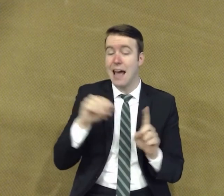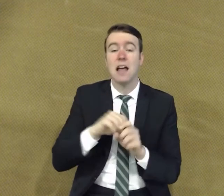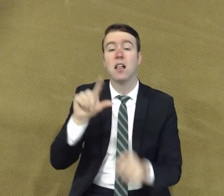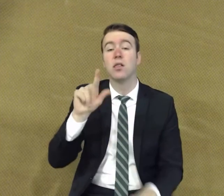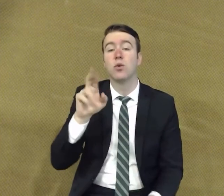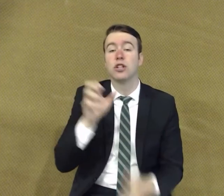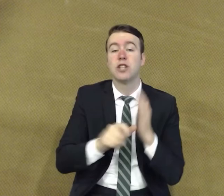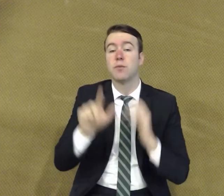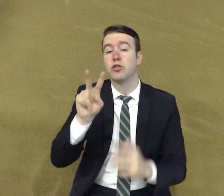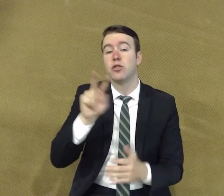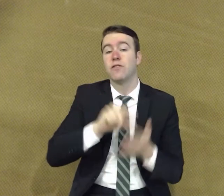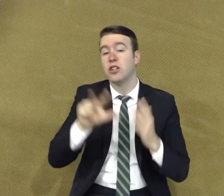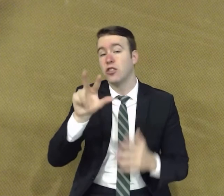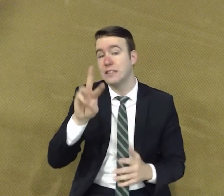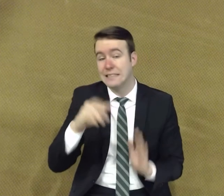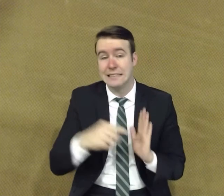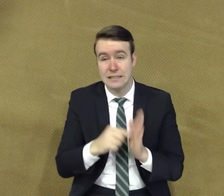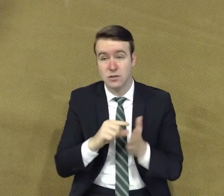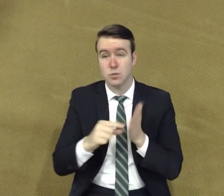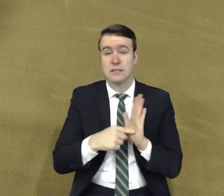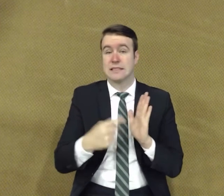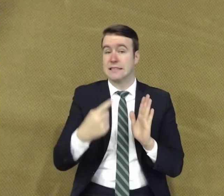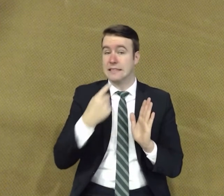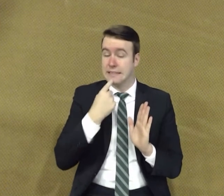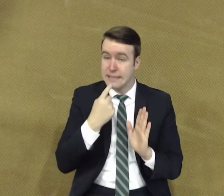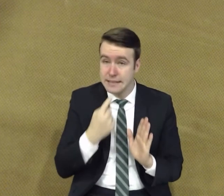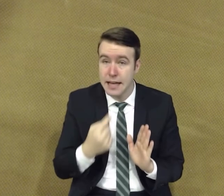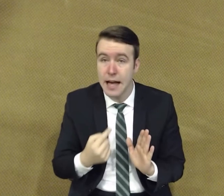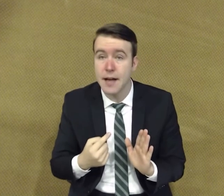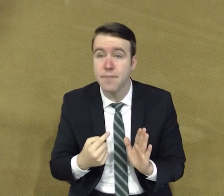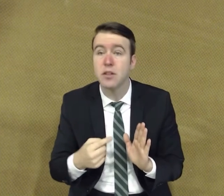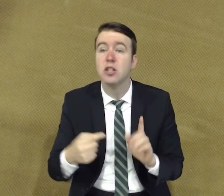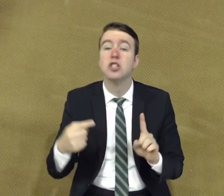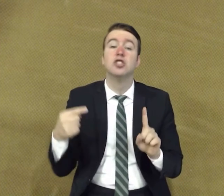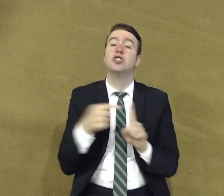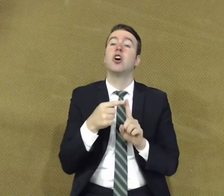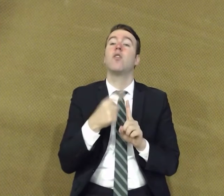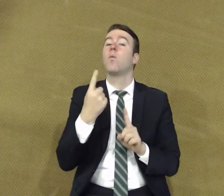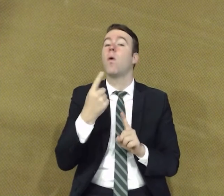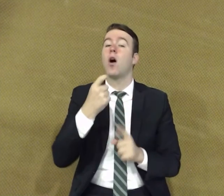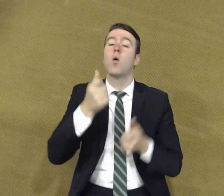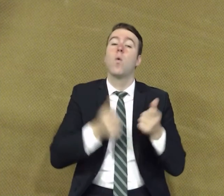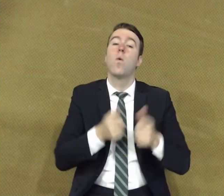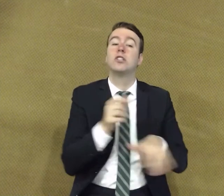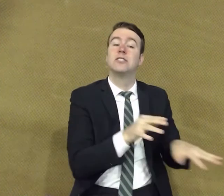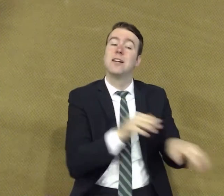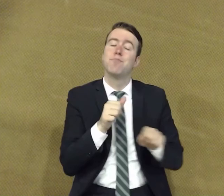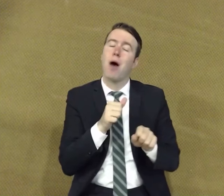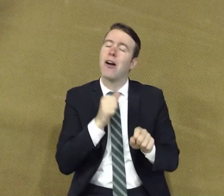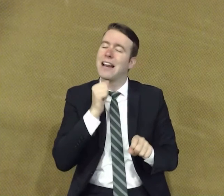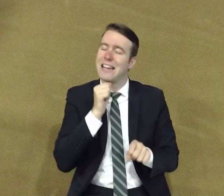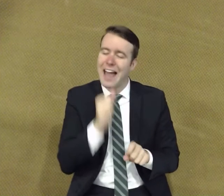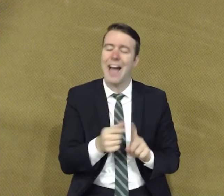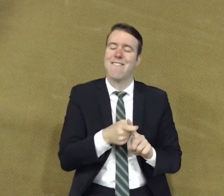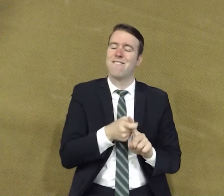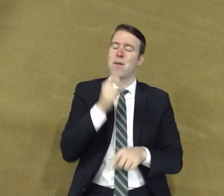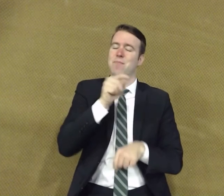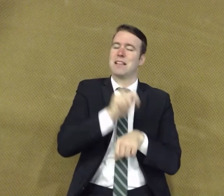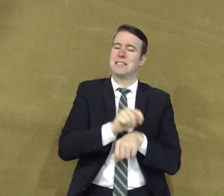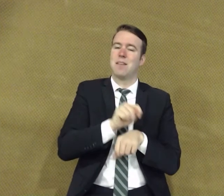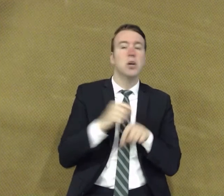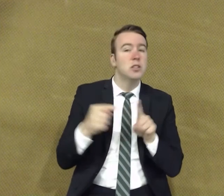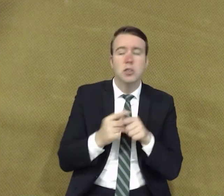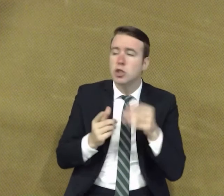Luke chapter 2, verse 36 like this. It says, talks about her as being the one which departed not from the temple,